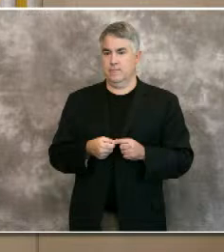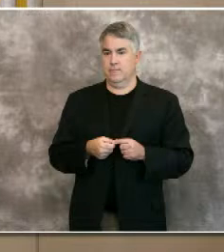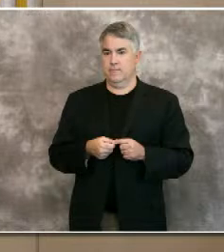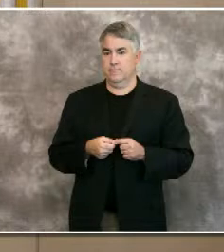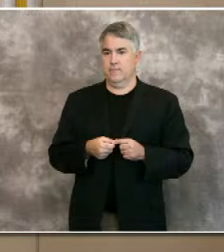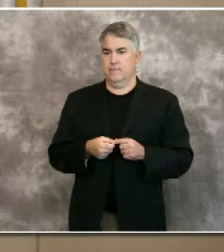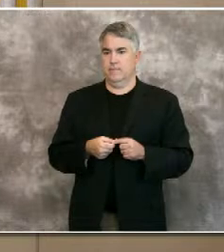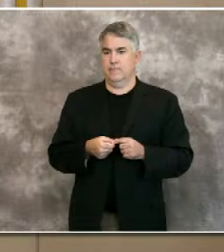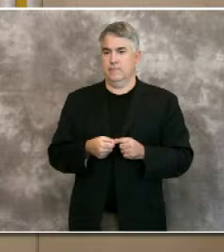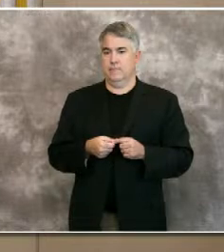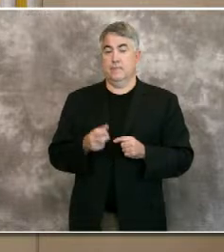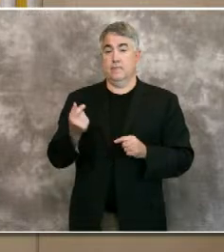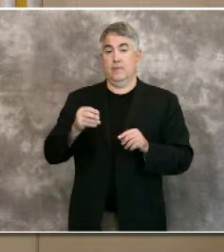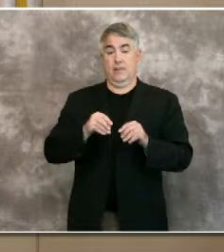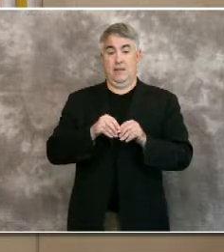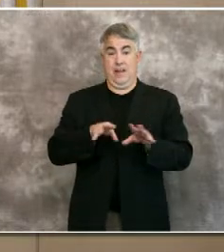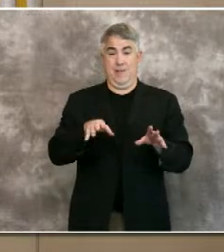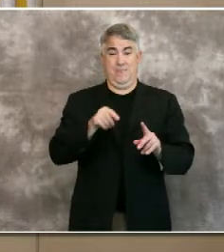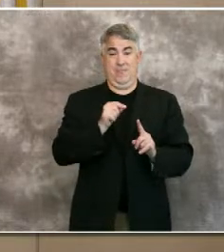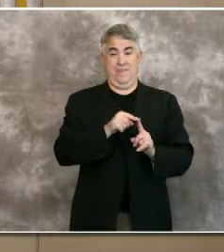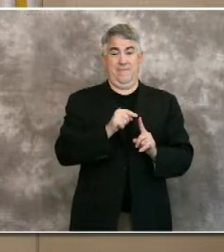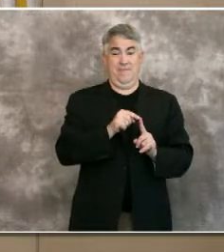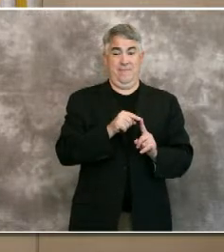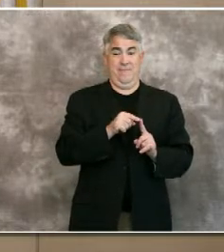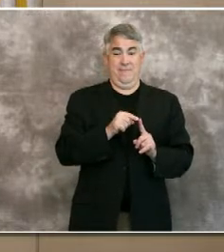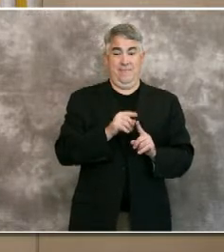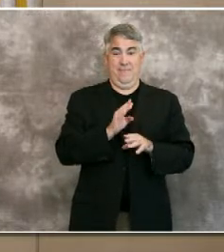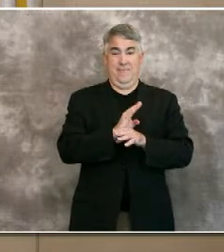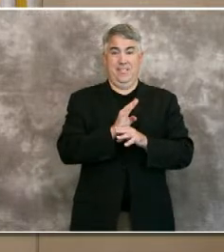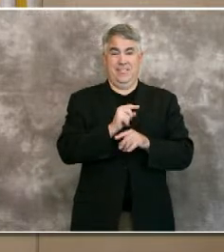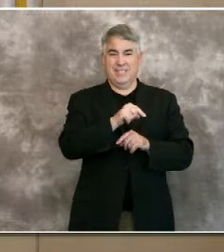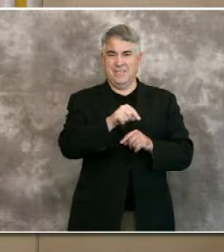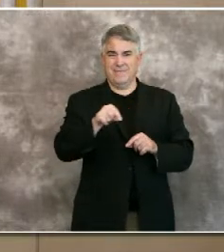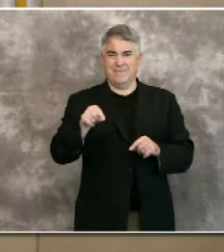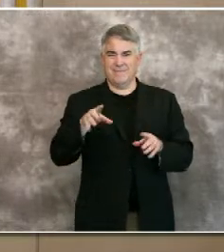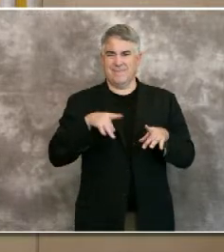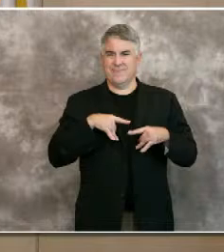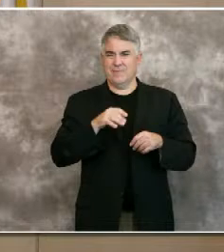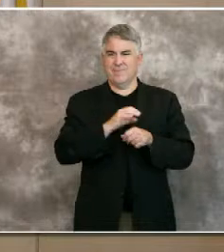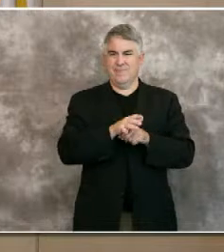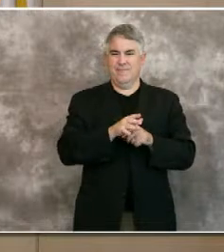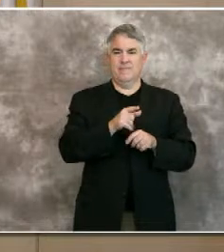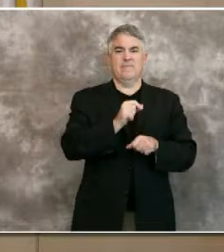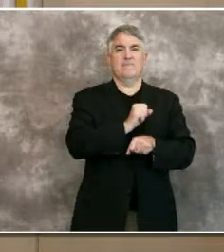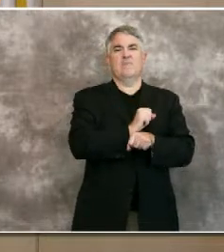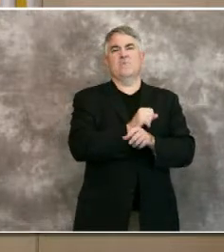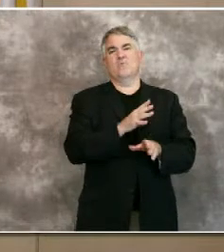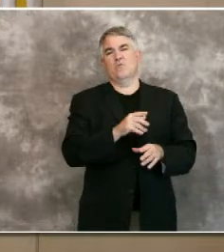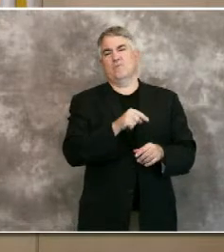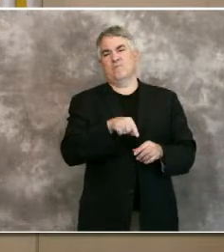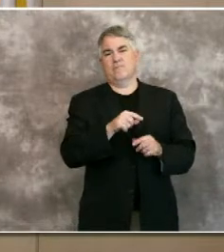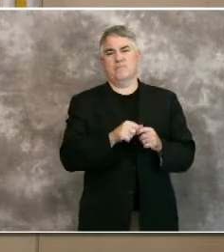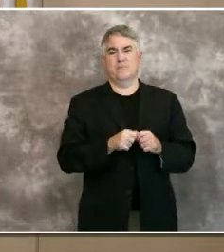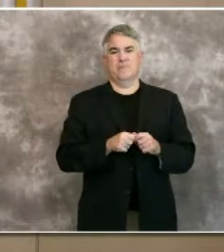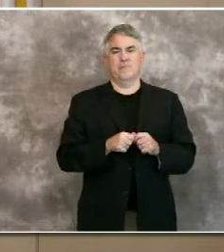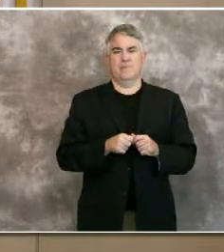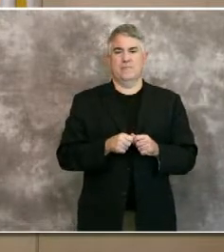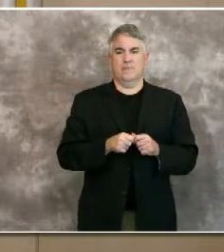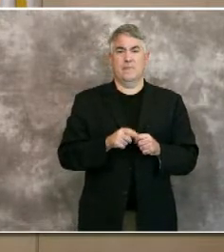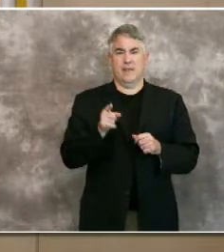in businesses are with staff or employees, and we can identify who all of the